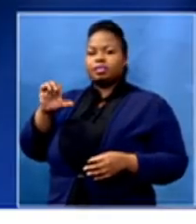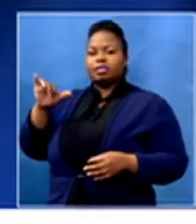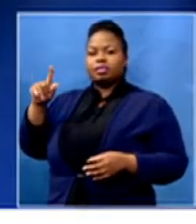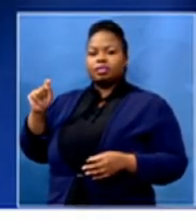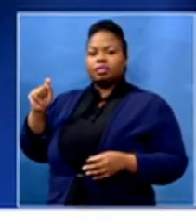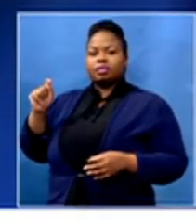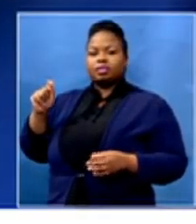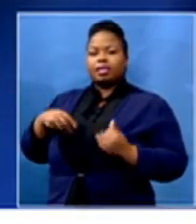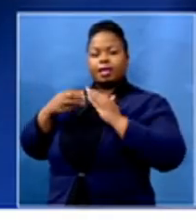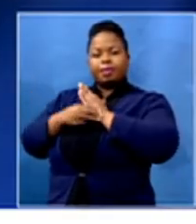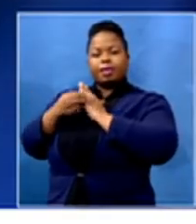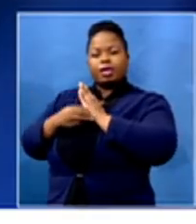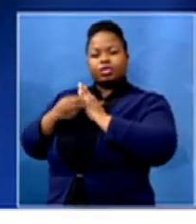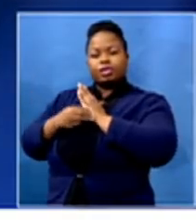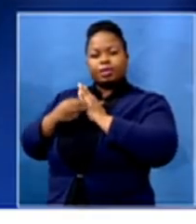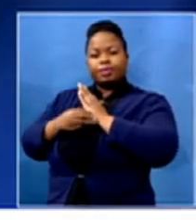magazine,